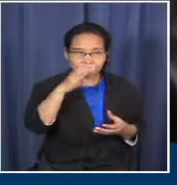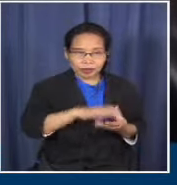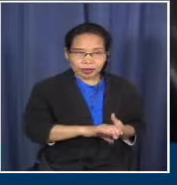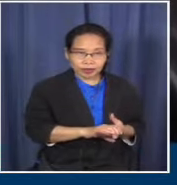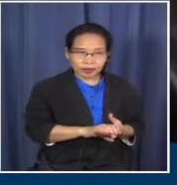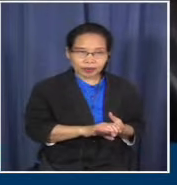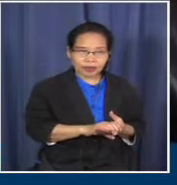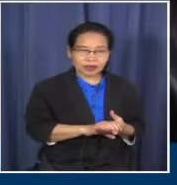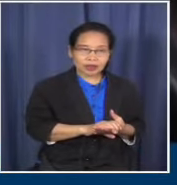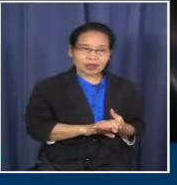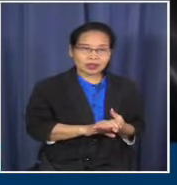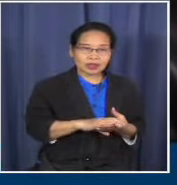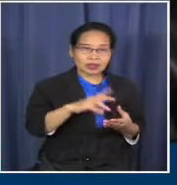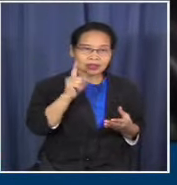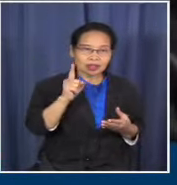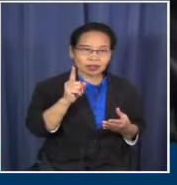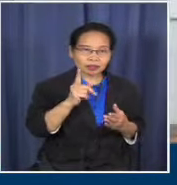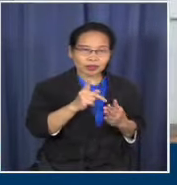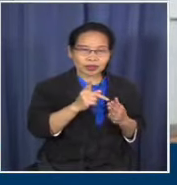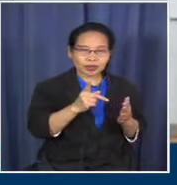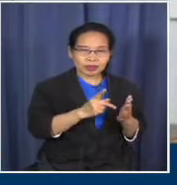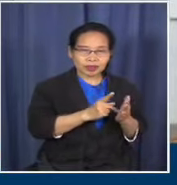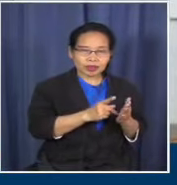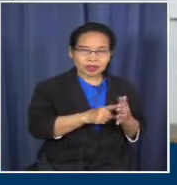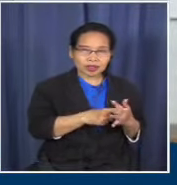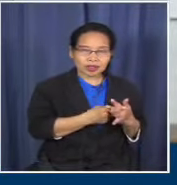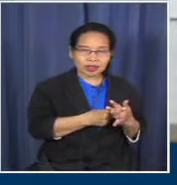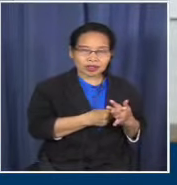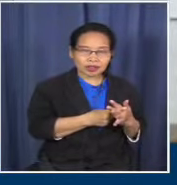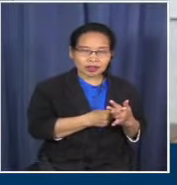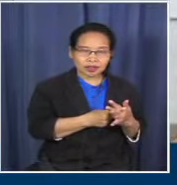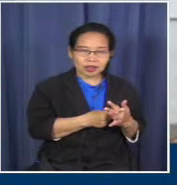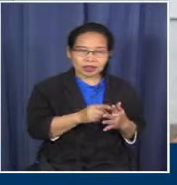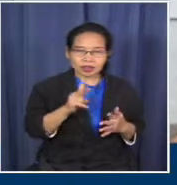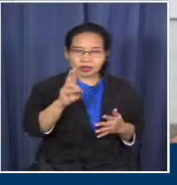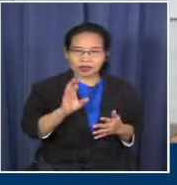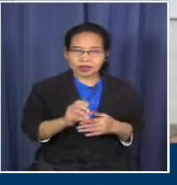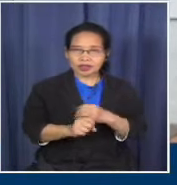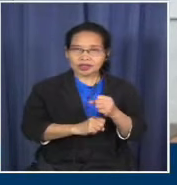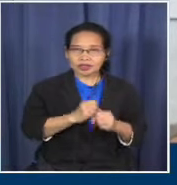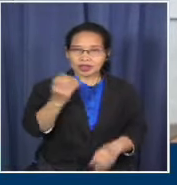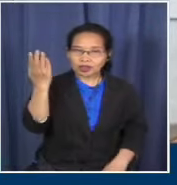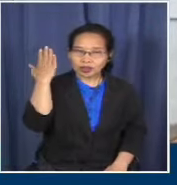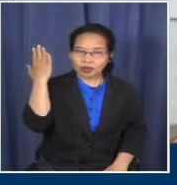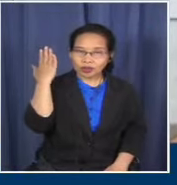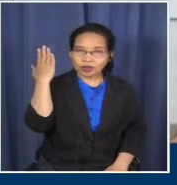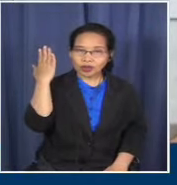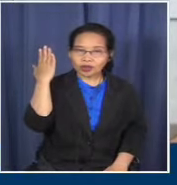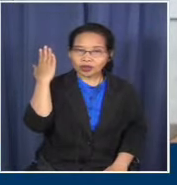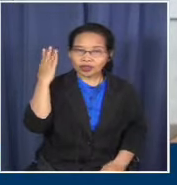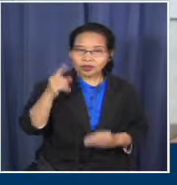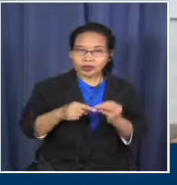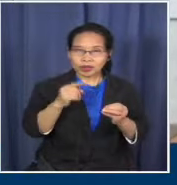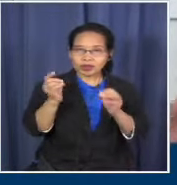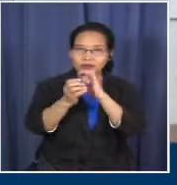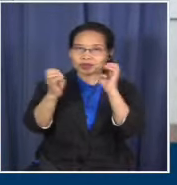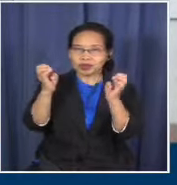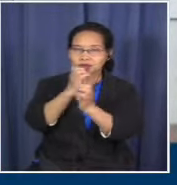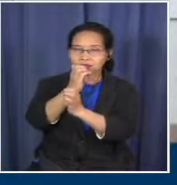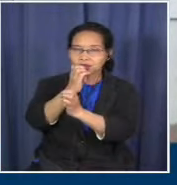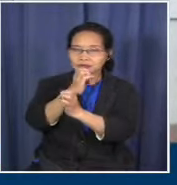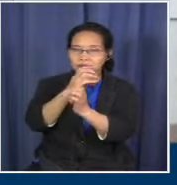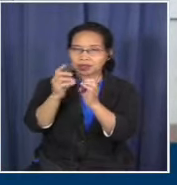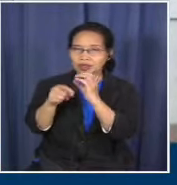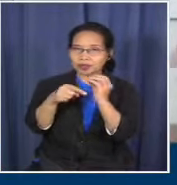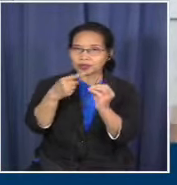Darwin 200 years ago? If you want to believe a principle that started 200